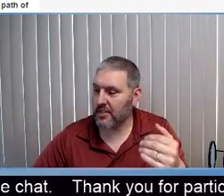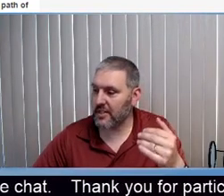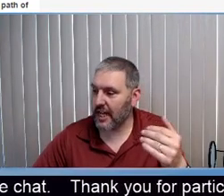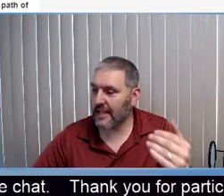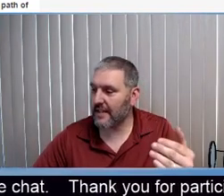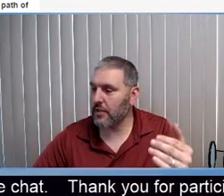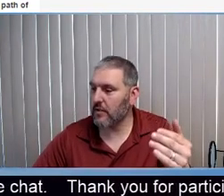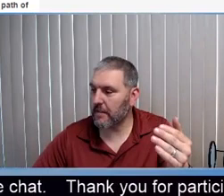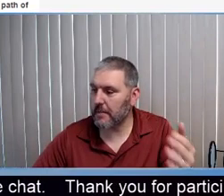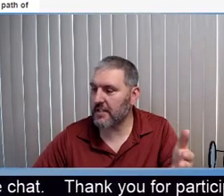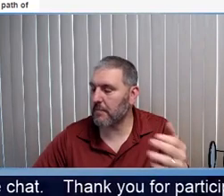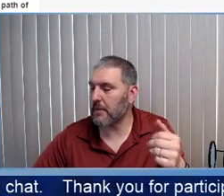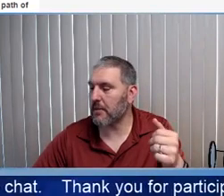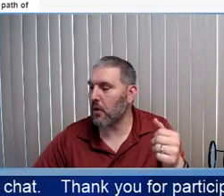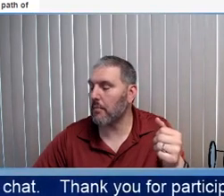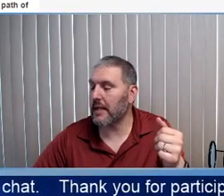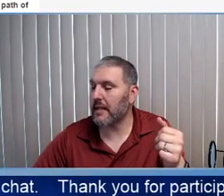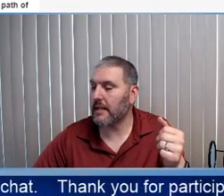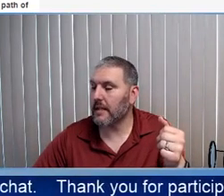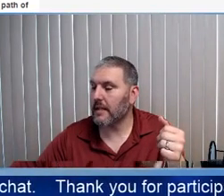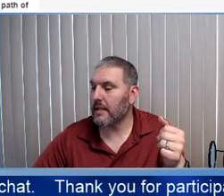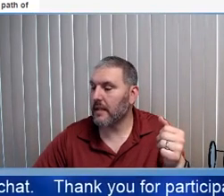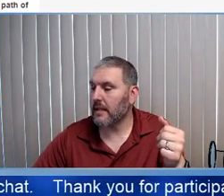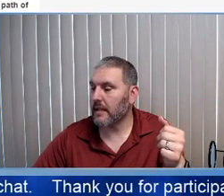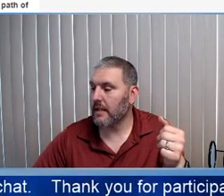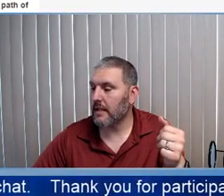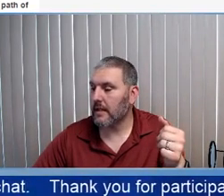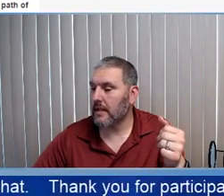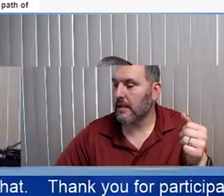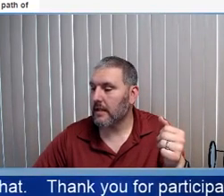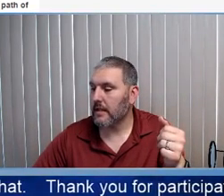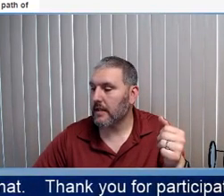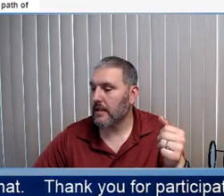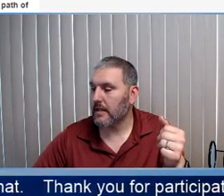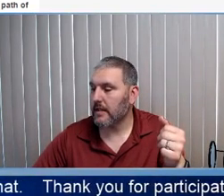As much as lieth in you, live peaceably with all men.